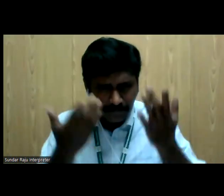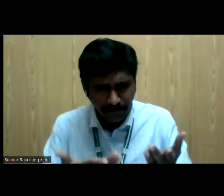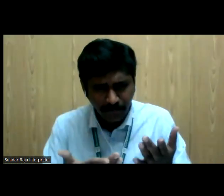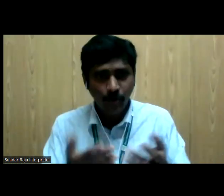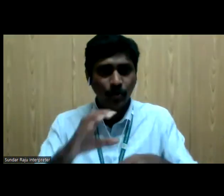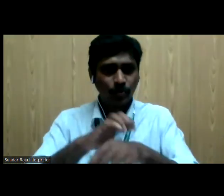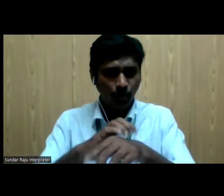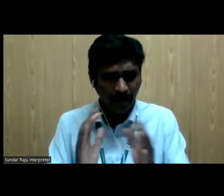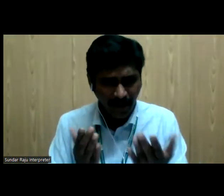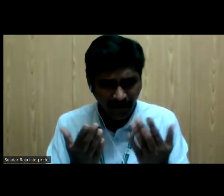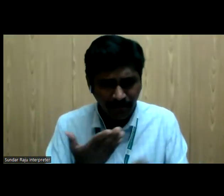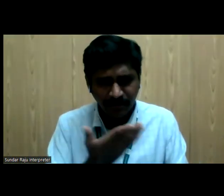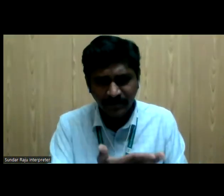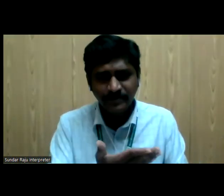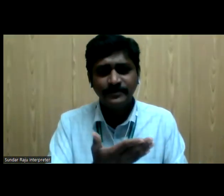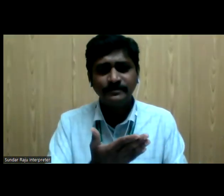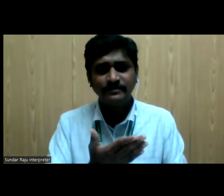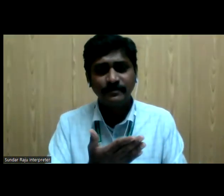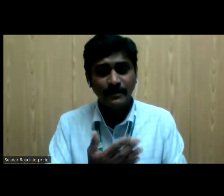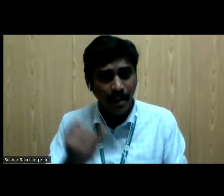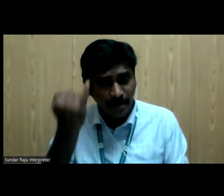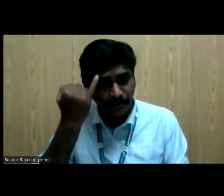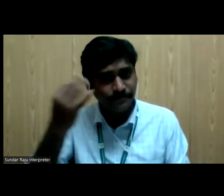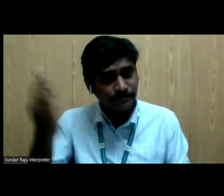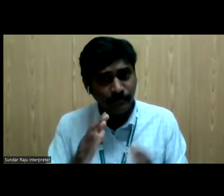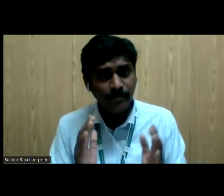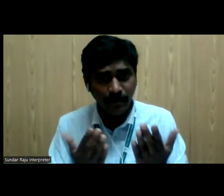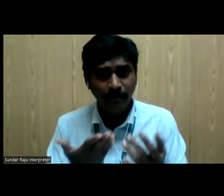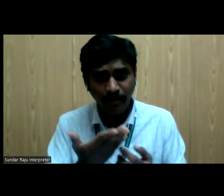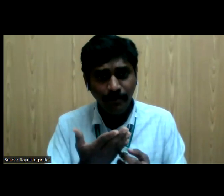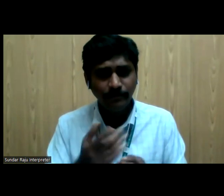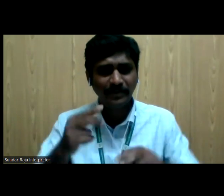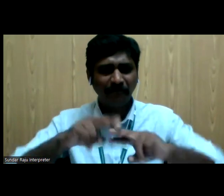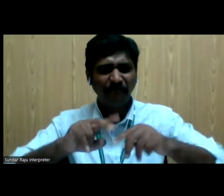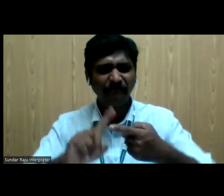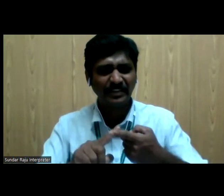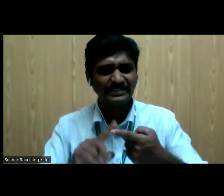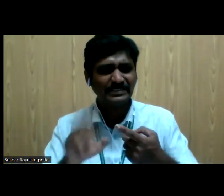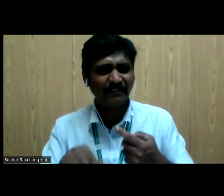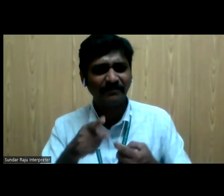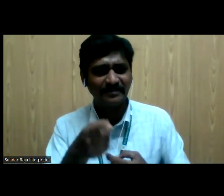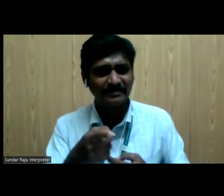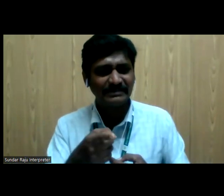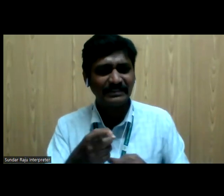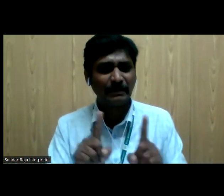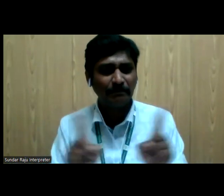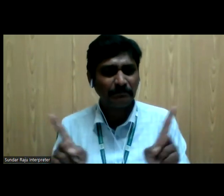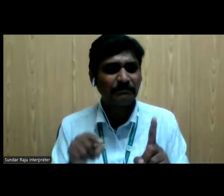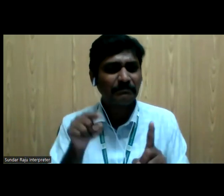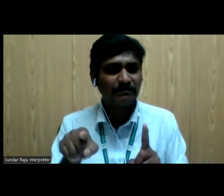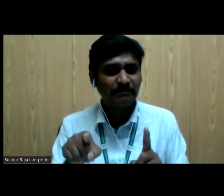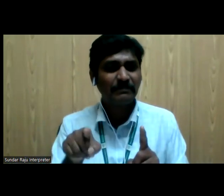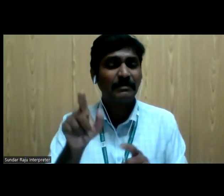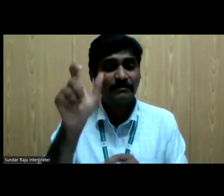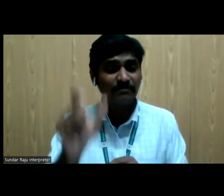call. Recreation is available. It also comes at some fees. So in our case, in the circumstance